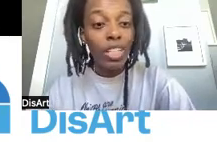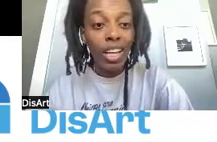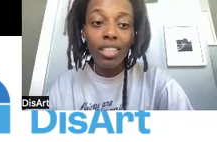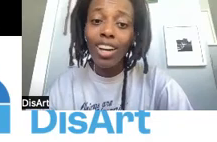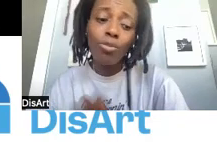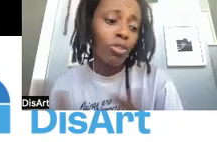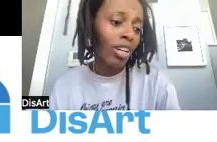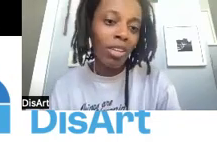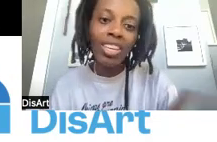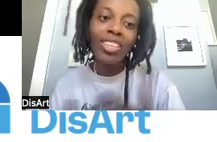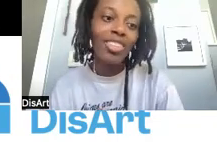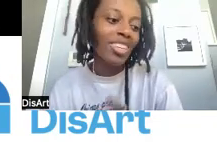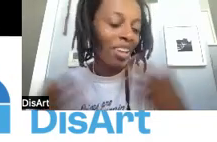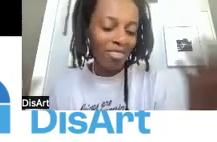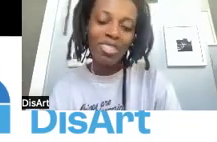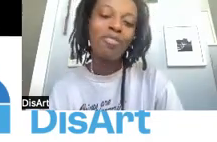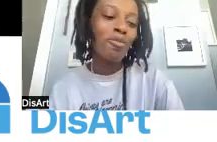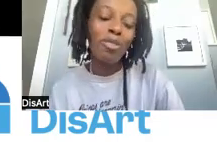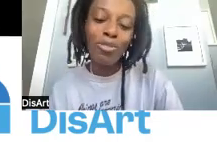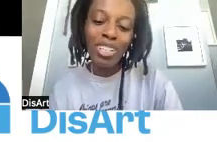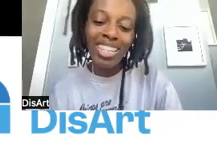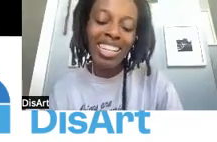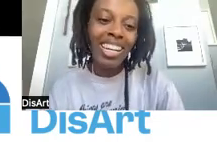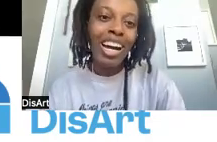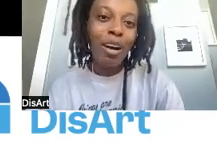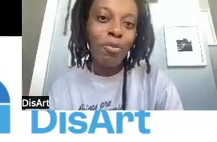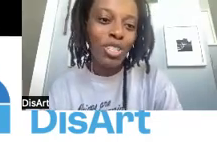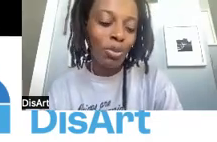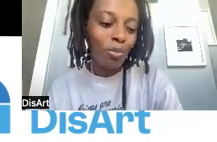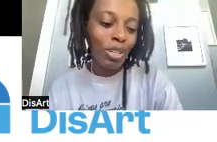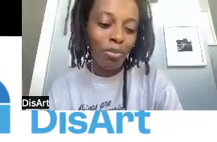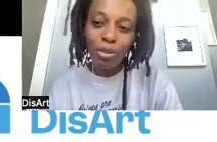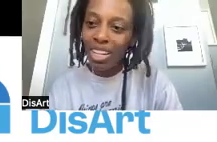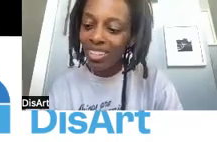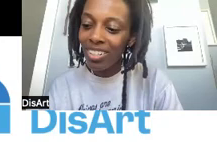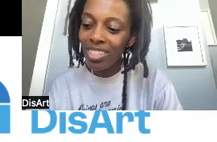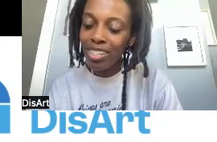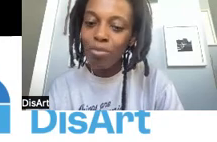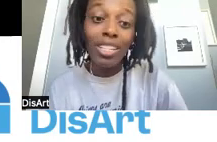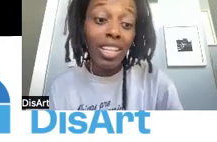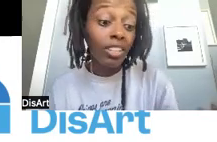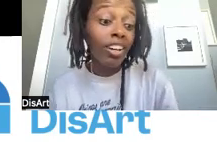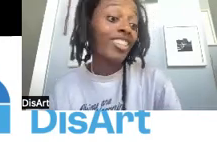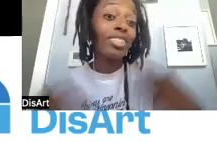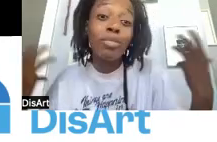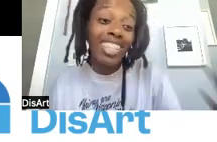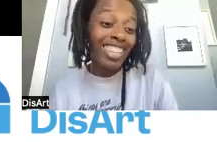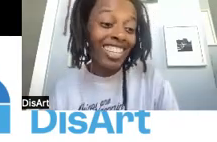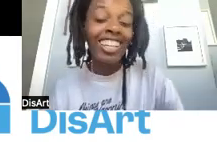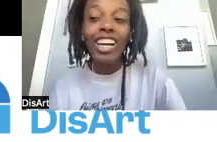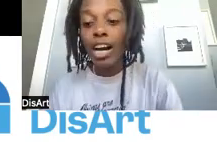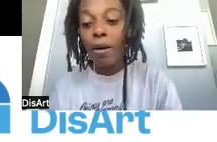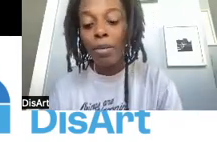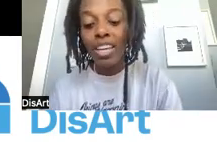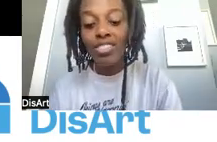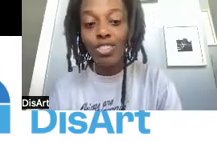Friday, September 29th. I hope you all can make it. Obviously food will be free. And we just want to bring people together to be in dialogue, to be